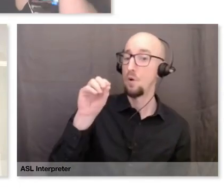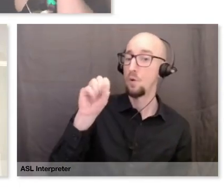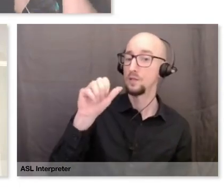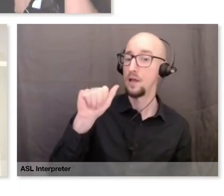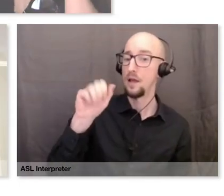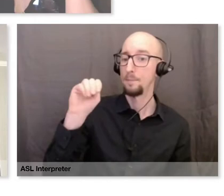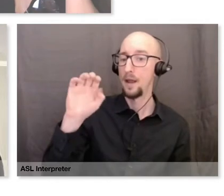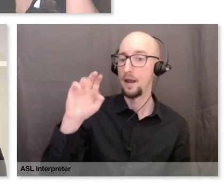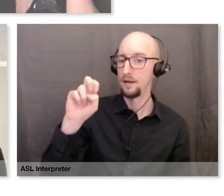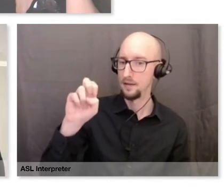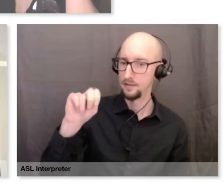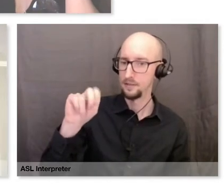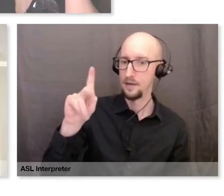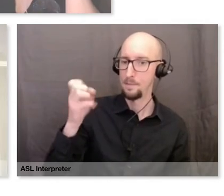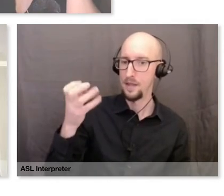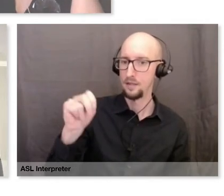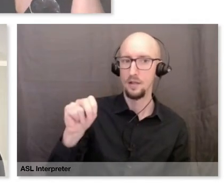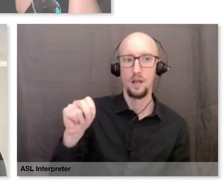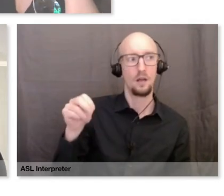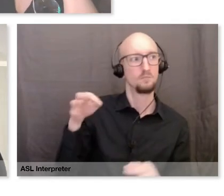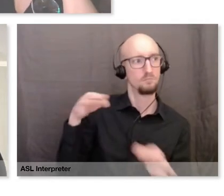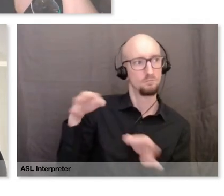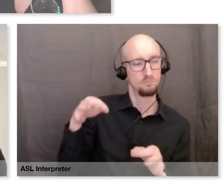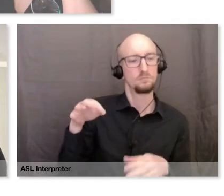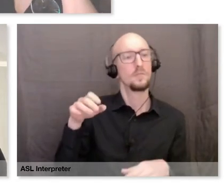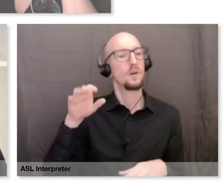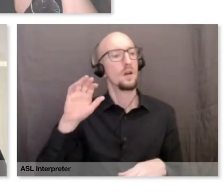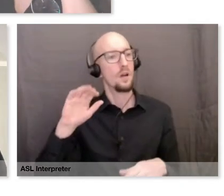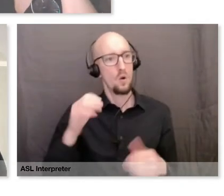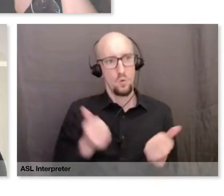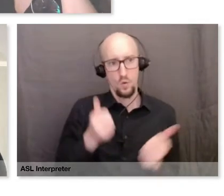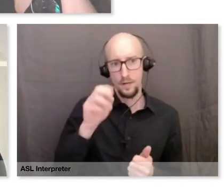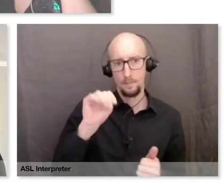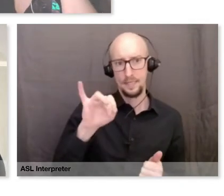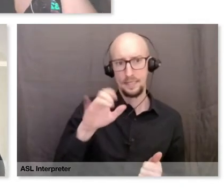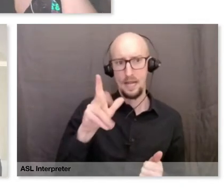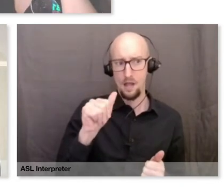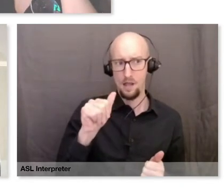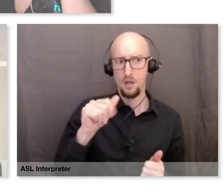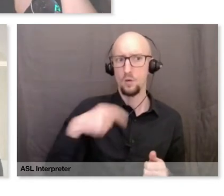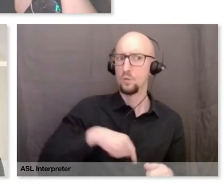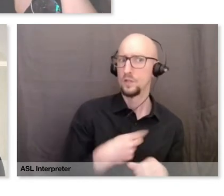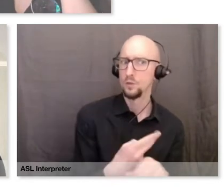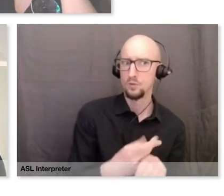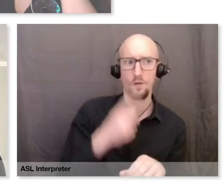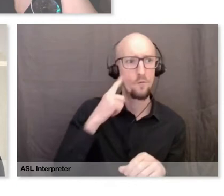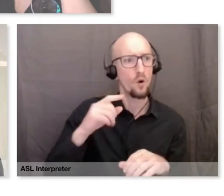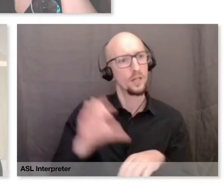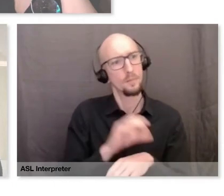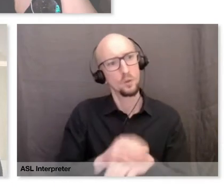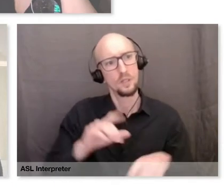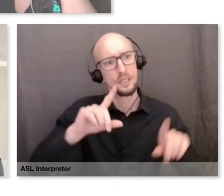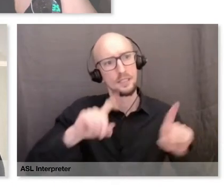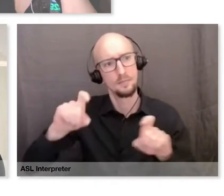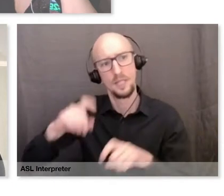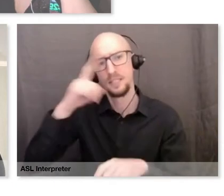on which we do computer simulations come to us not only with promises to